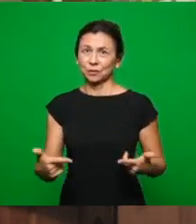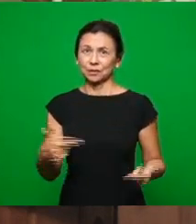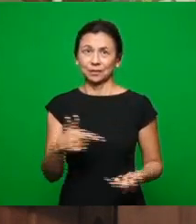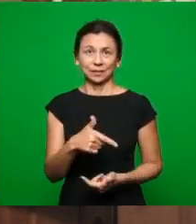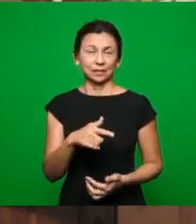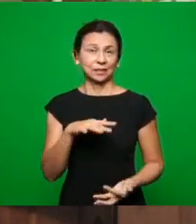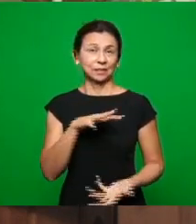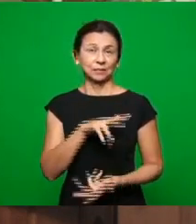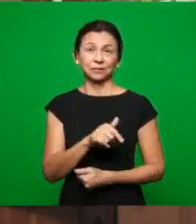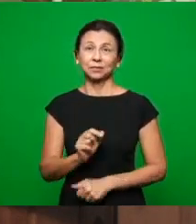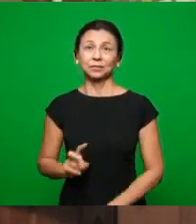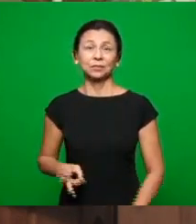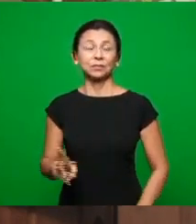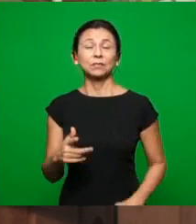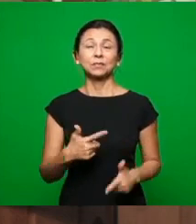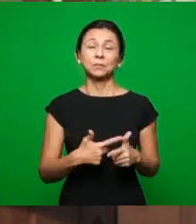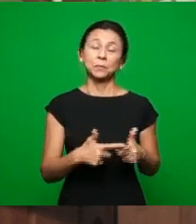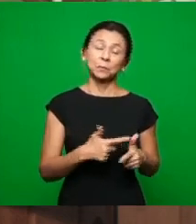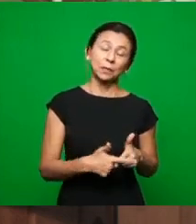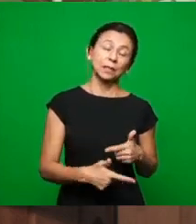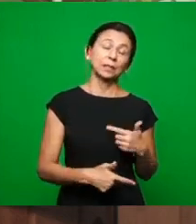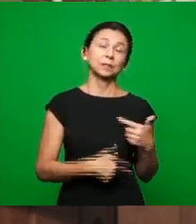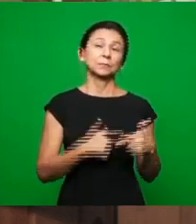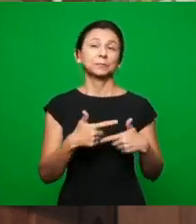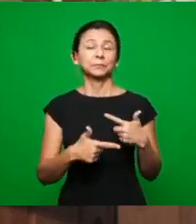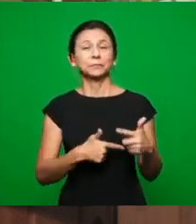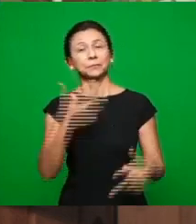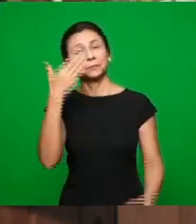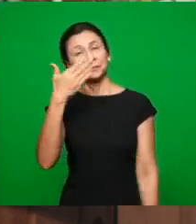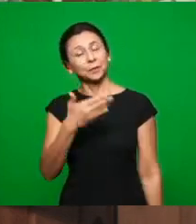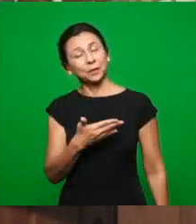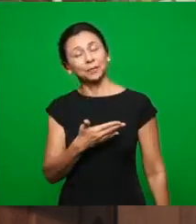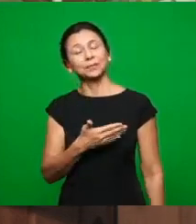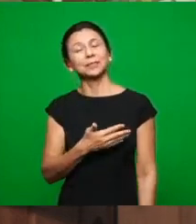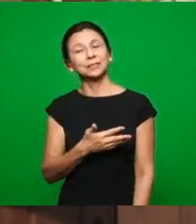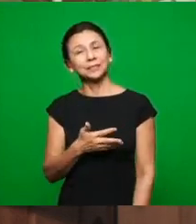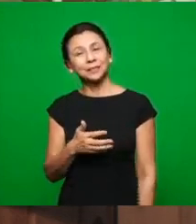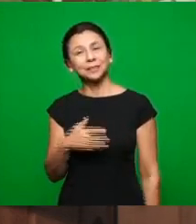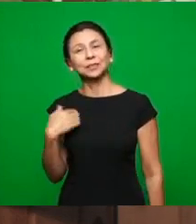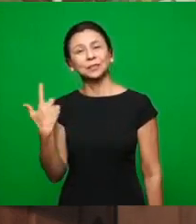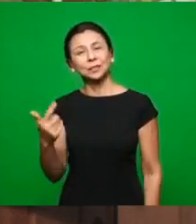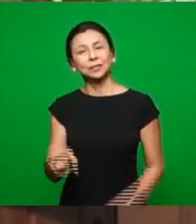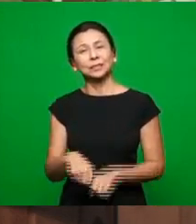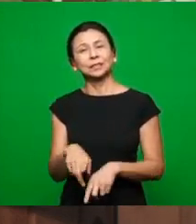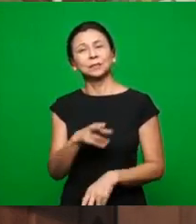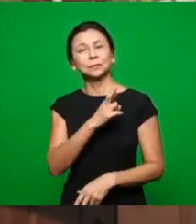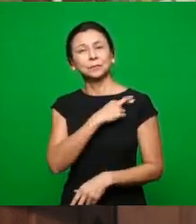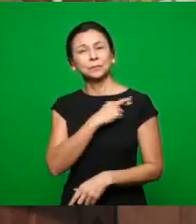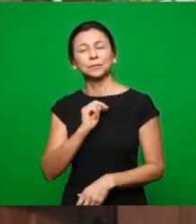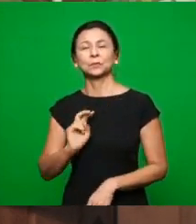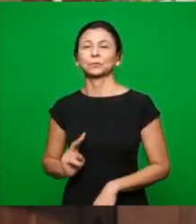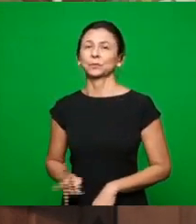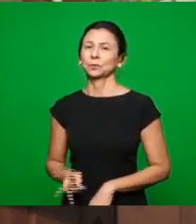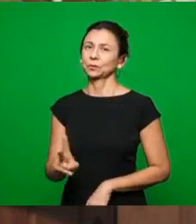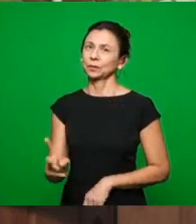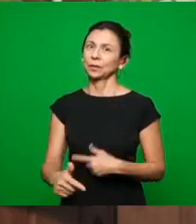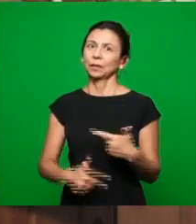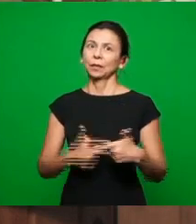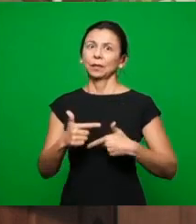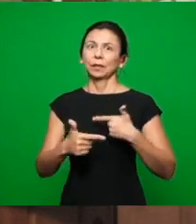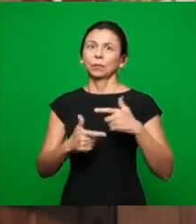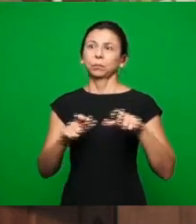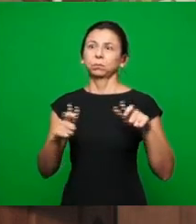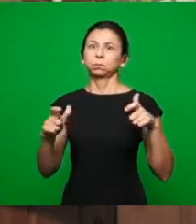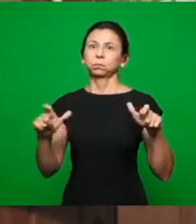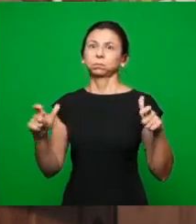Lord, where the things of this world were going to continue, our responsibilities will continue, our trials, they